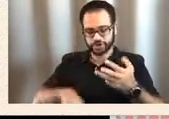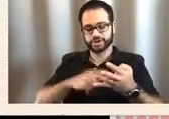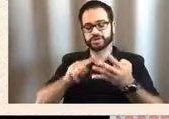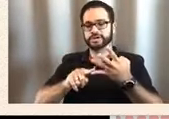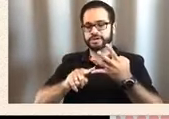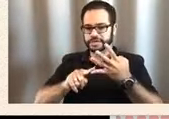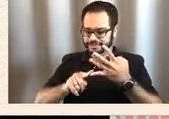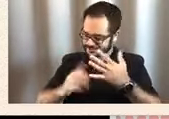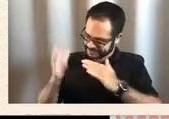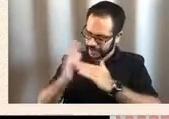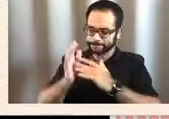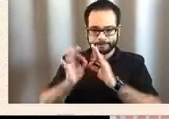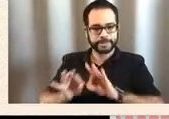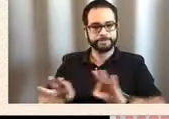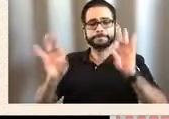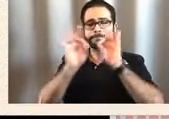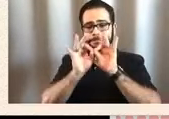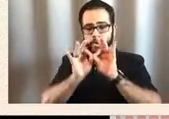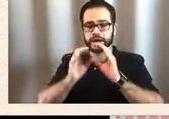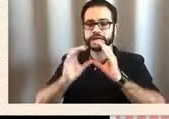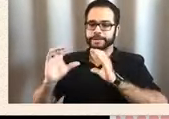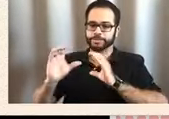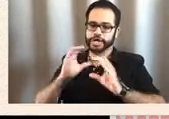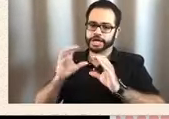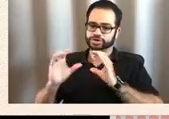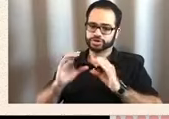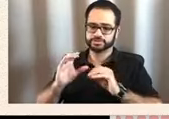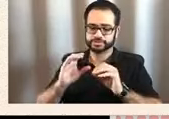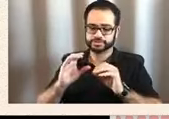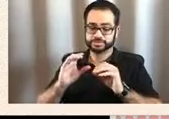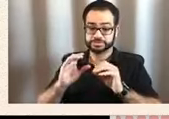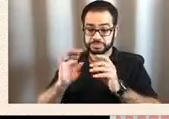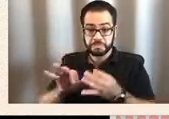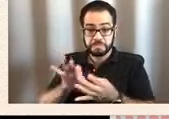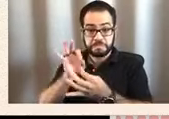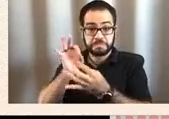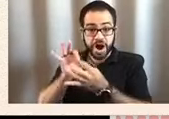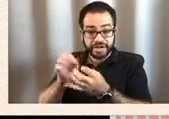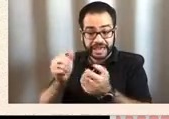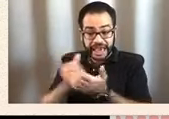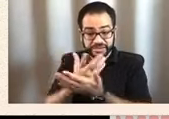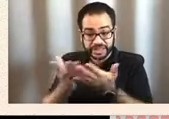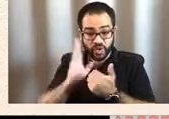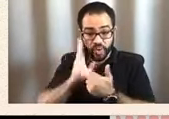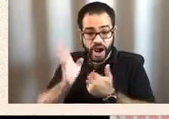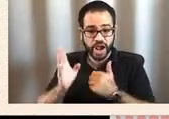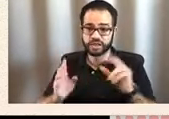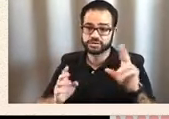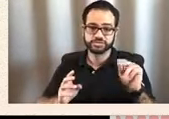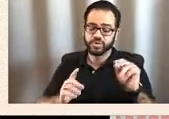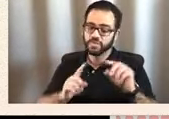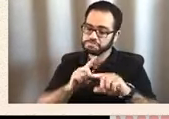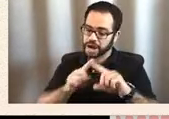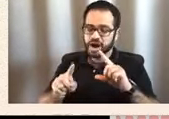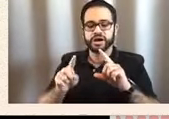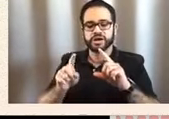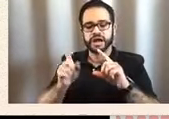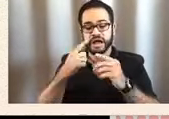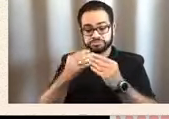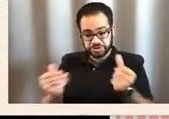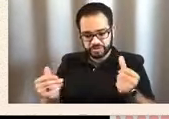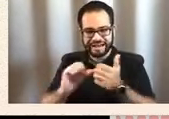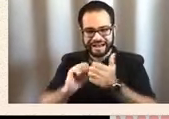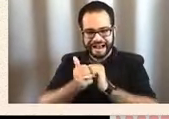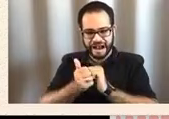Nothing is ever going to be perfect, but communication is key. To be open and